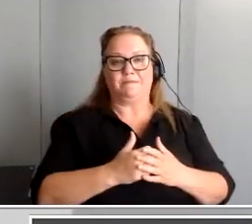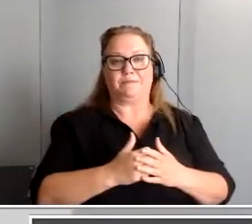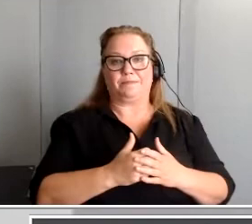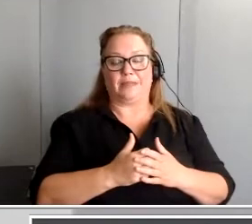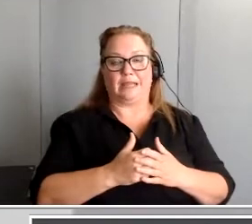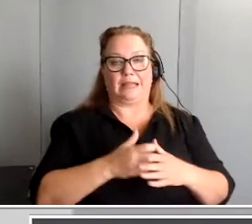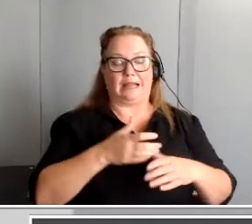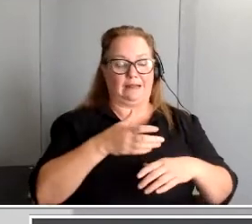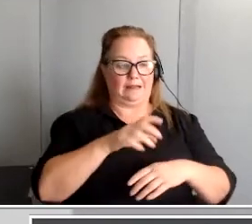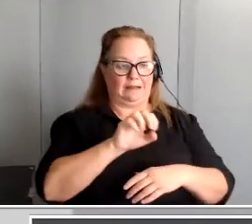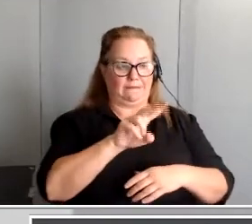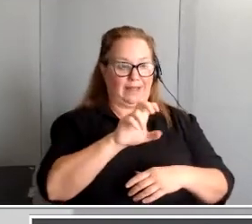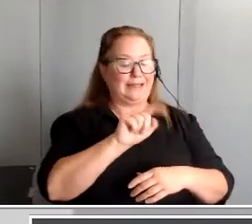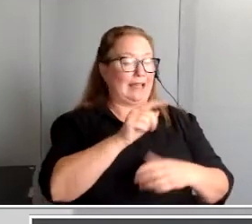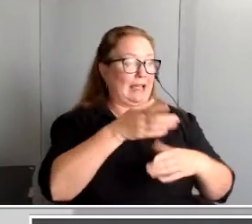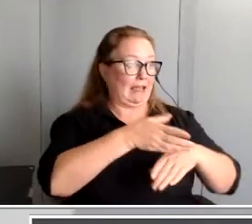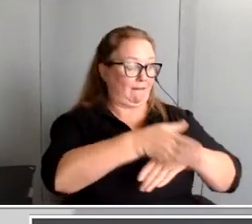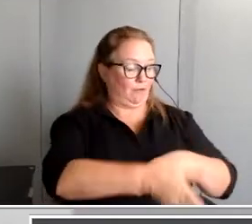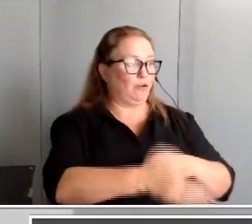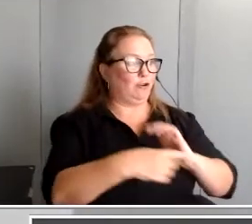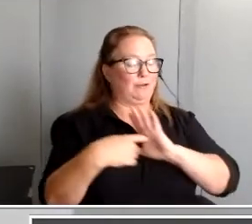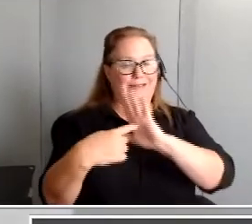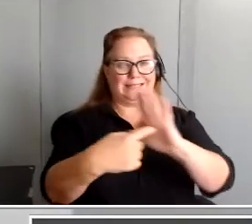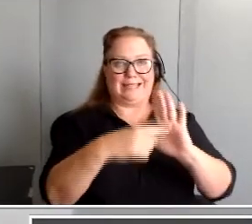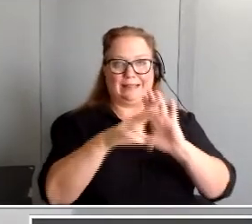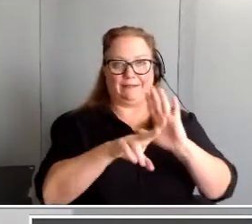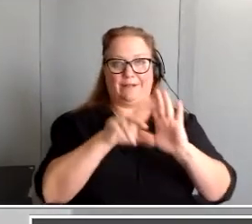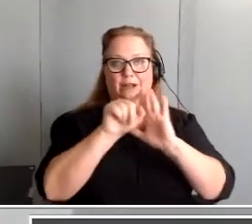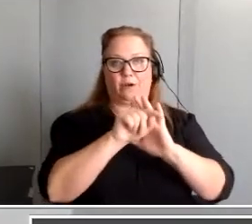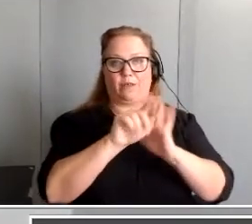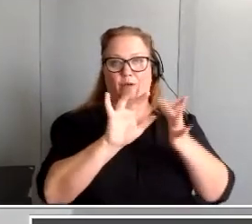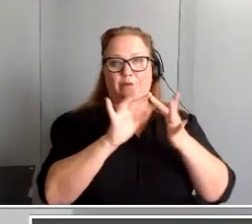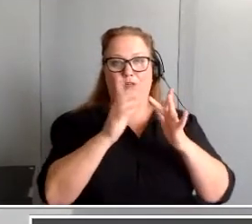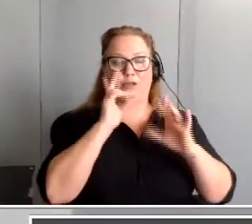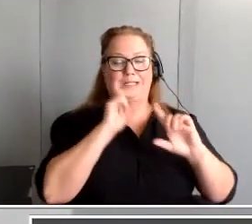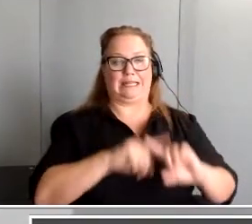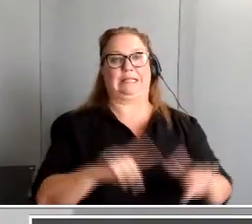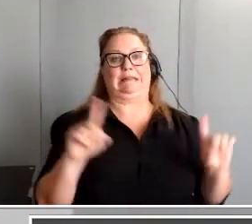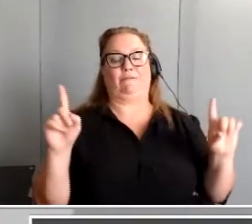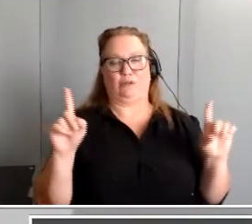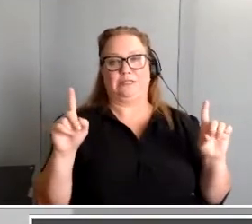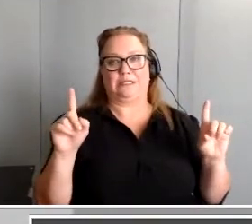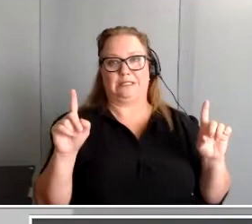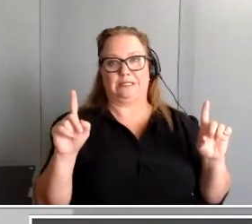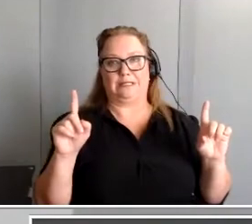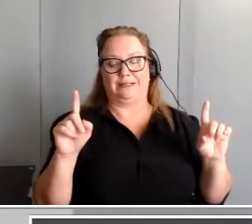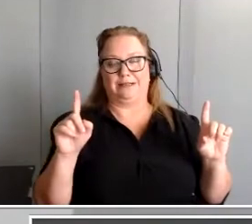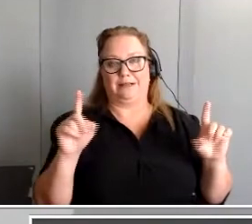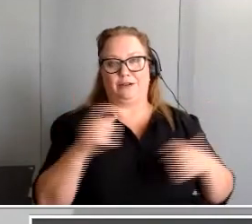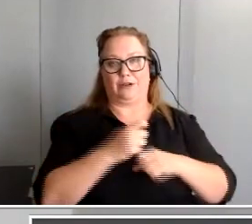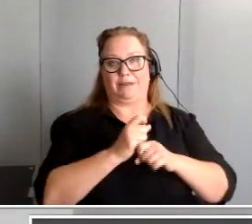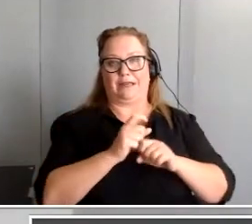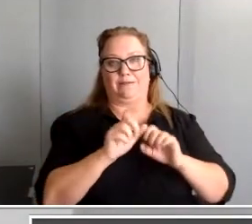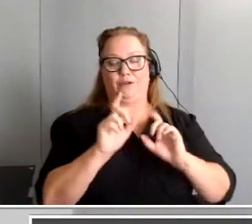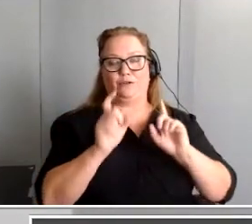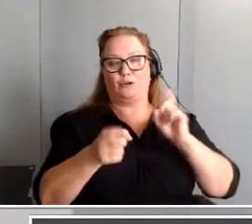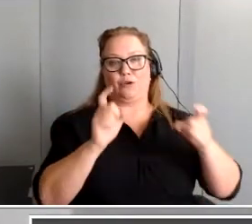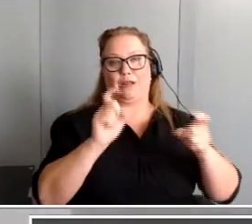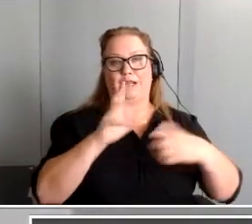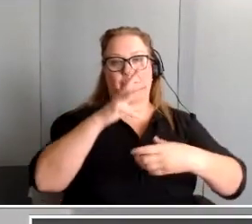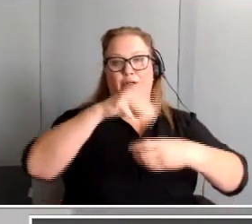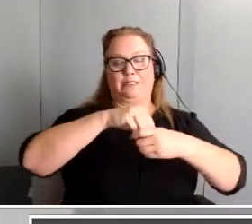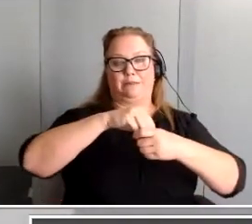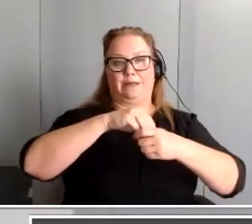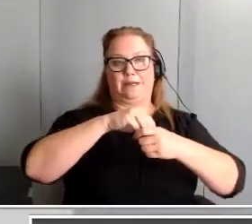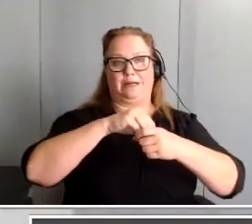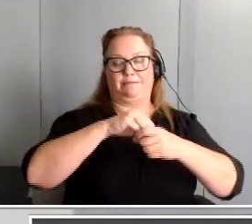that video will be on our website, so everyone can really see the difference that they can make if they choose to donate or participate